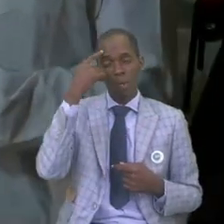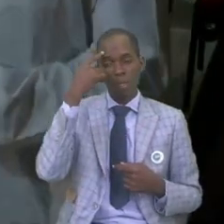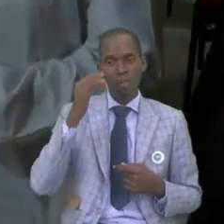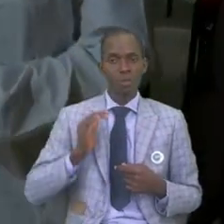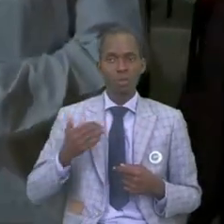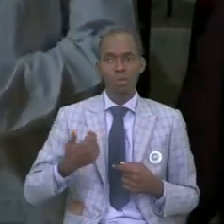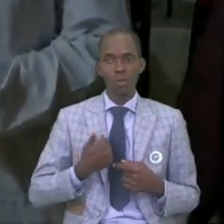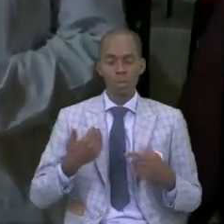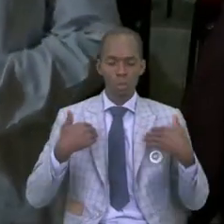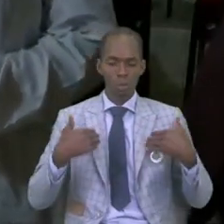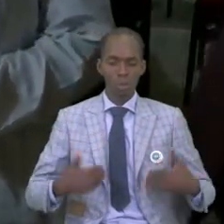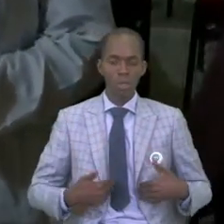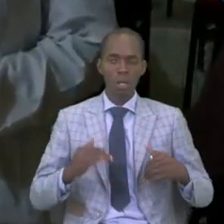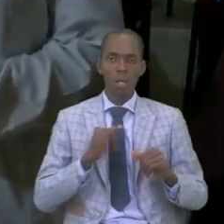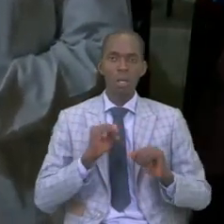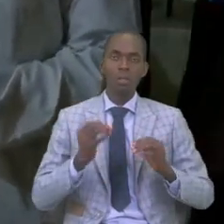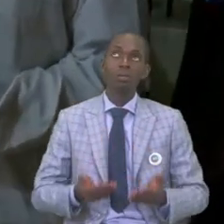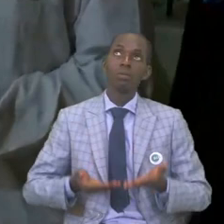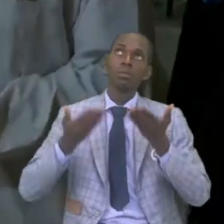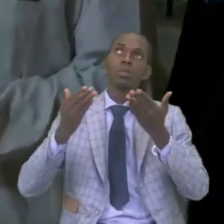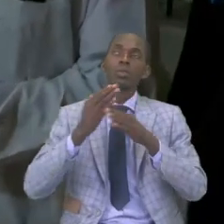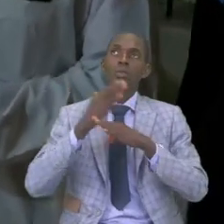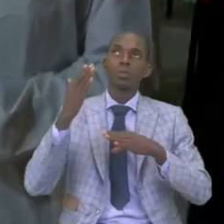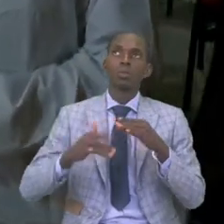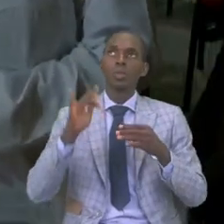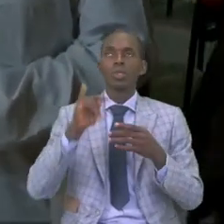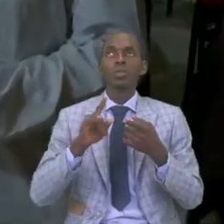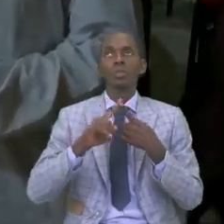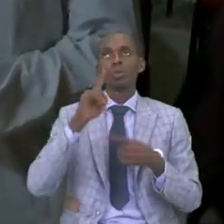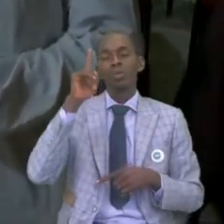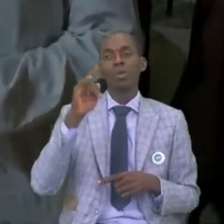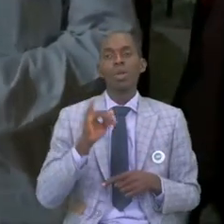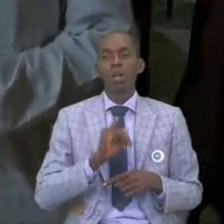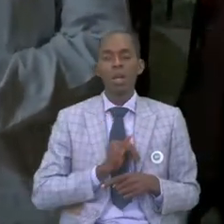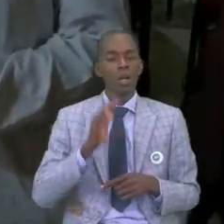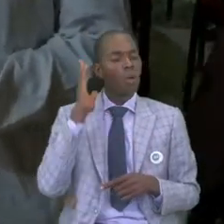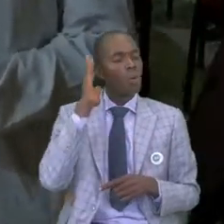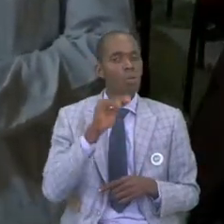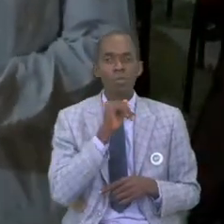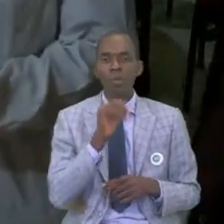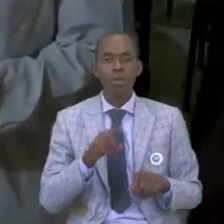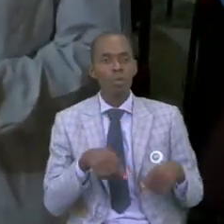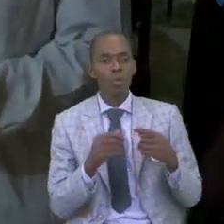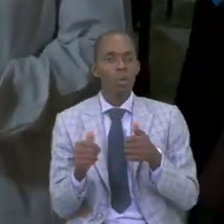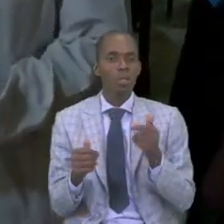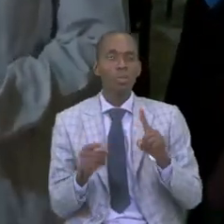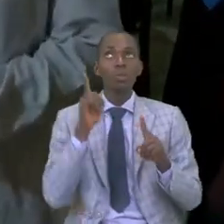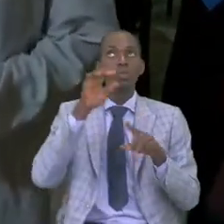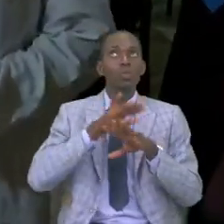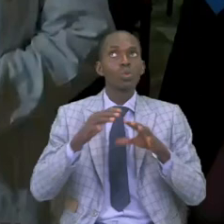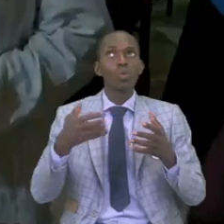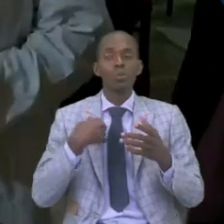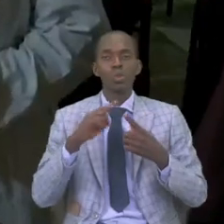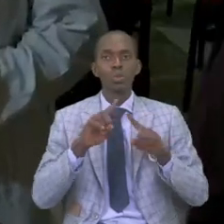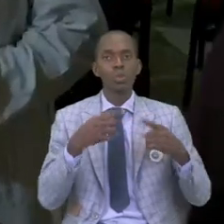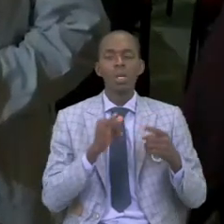body, I release myself completely unto you. I won't go anywhere you don't want me to go. I will not